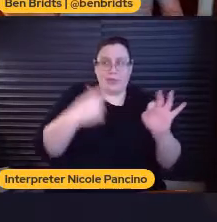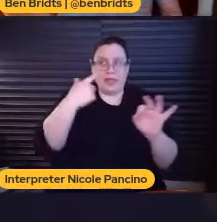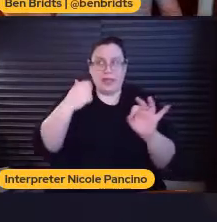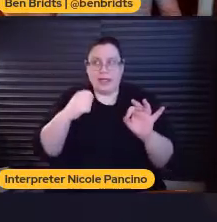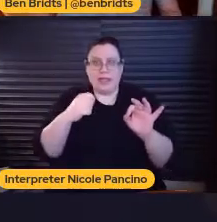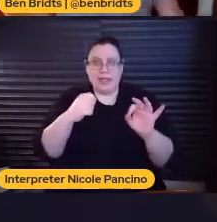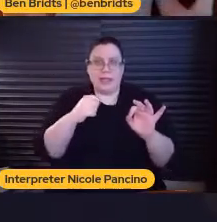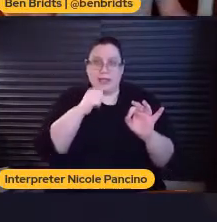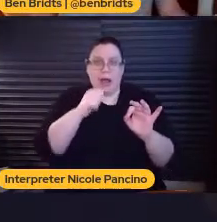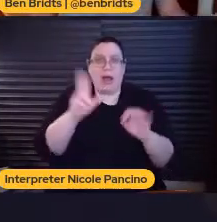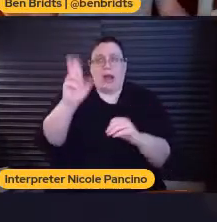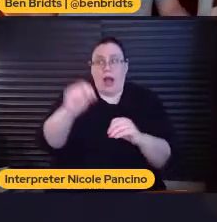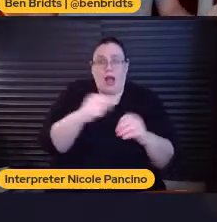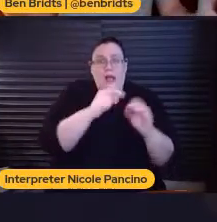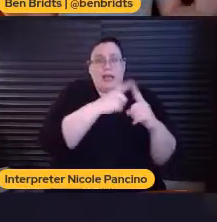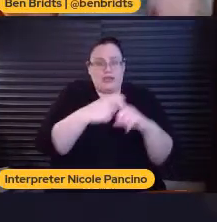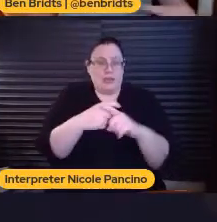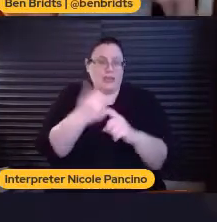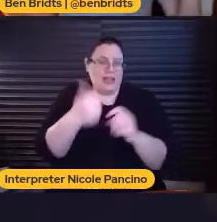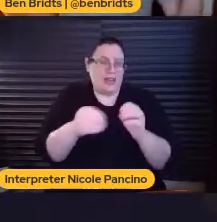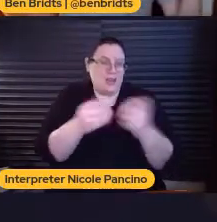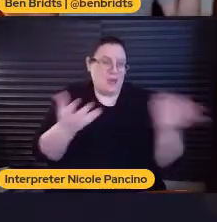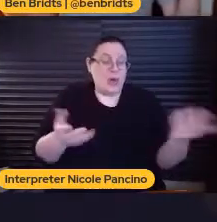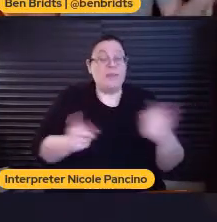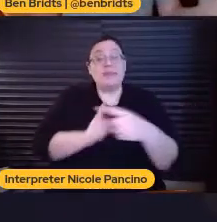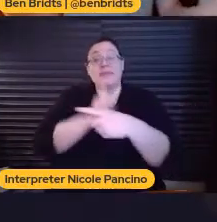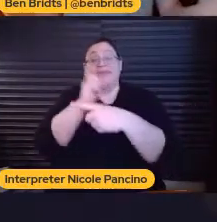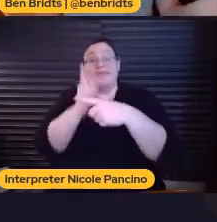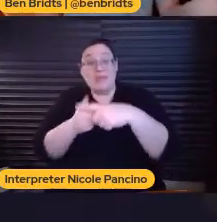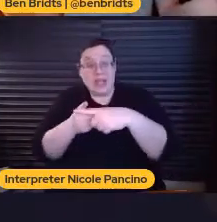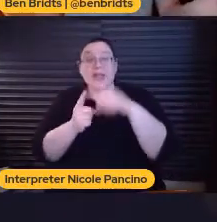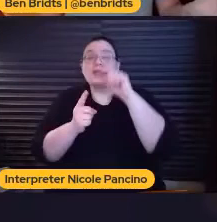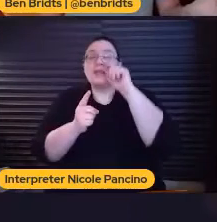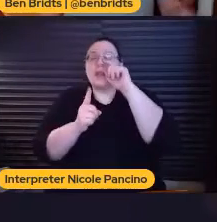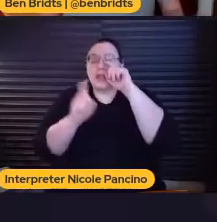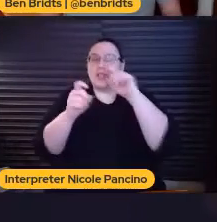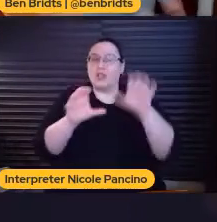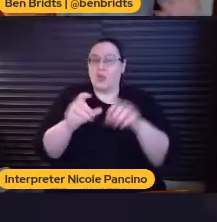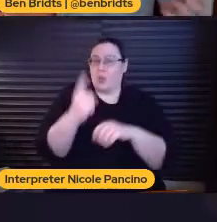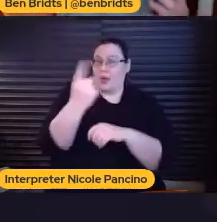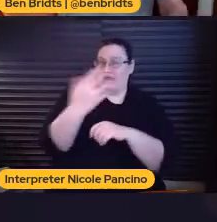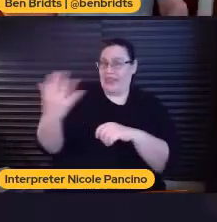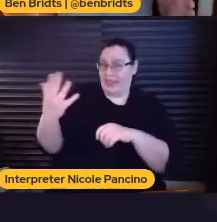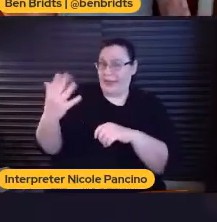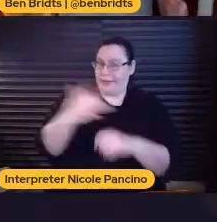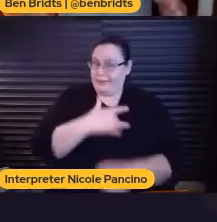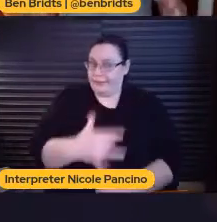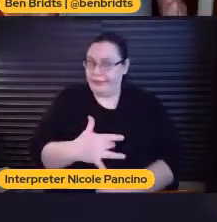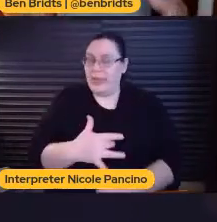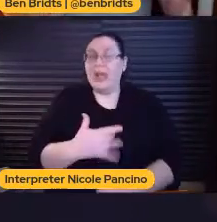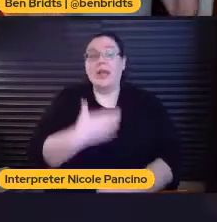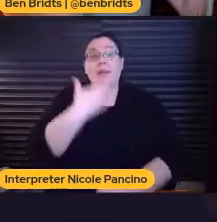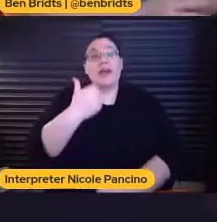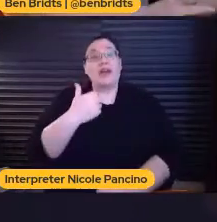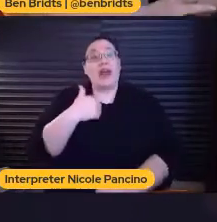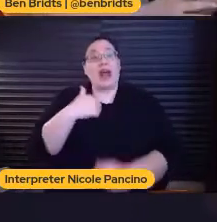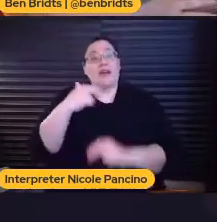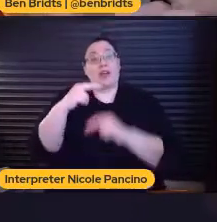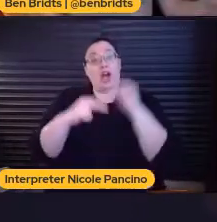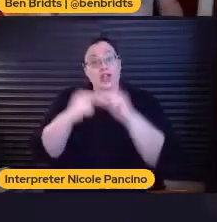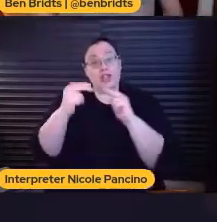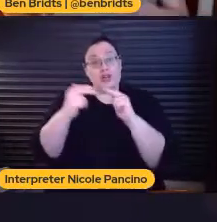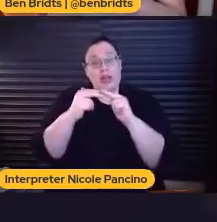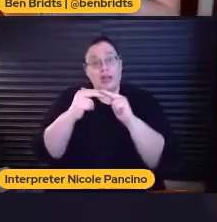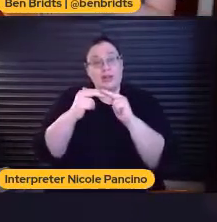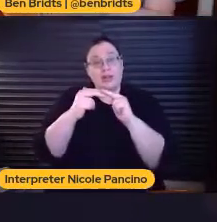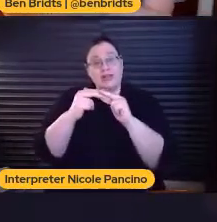anymore. On top of that, they should do one thing generally. So it's better to have a construct static